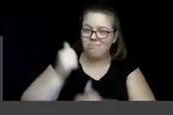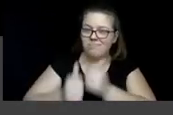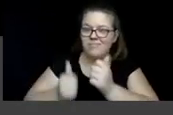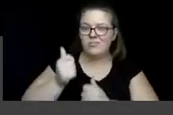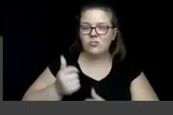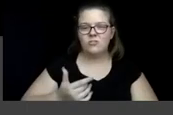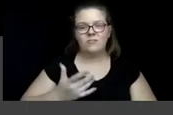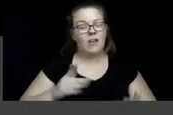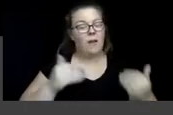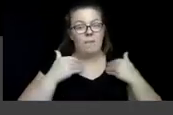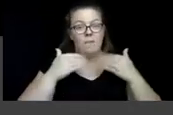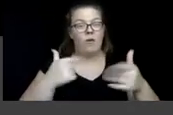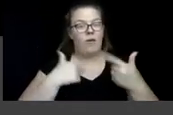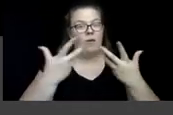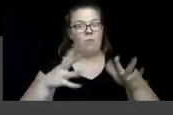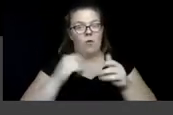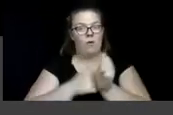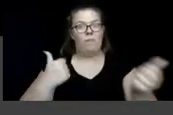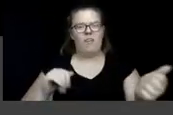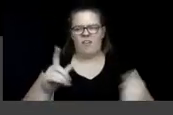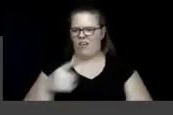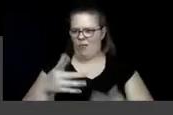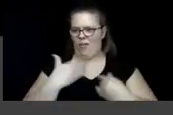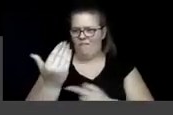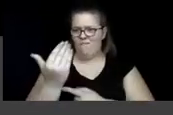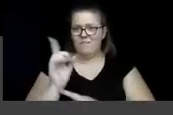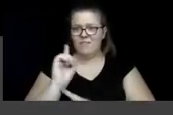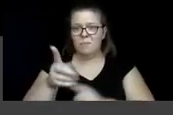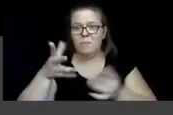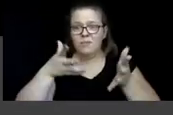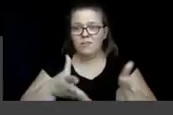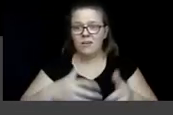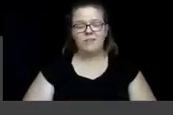how far I'm already behind. I only have 15 more minutes.